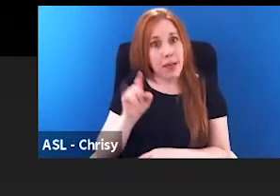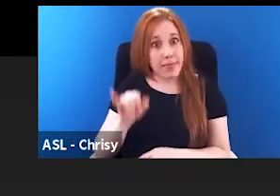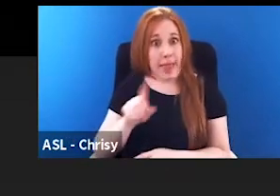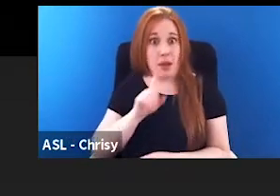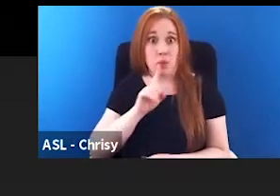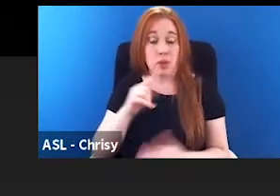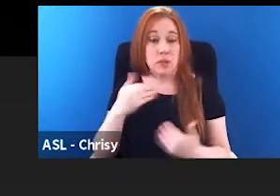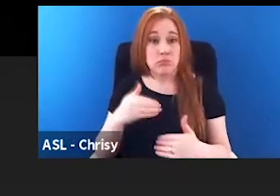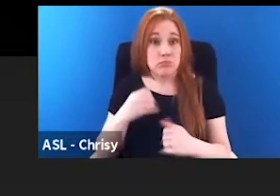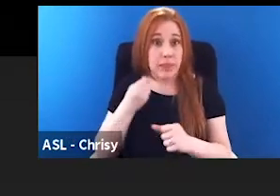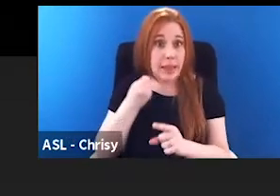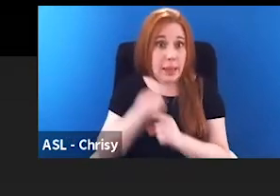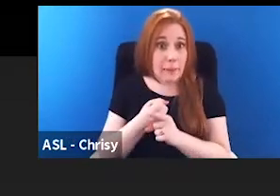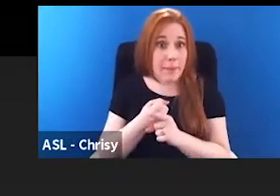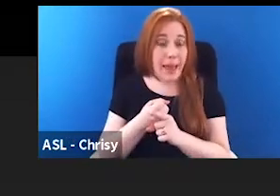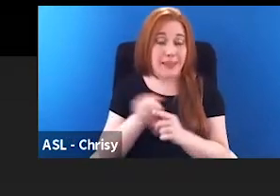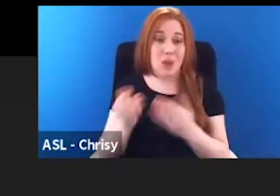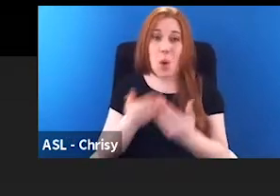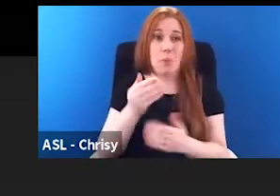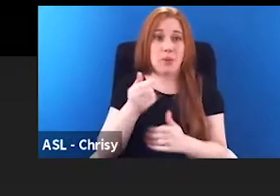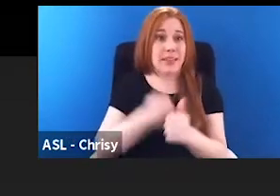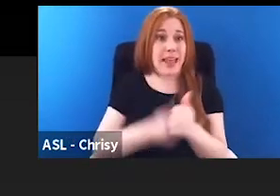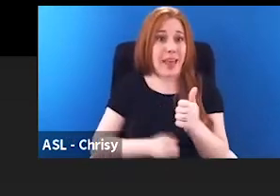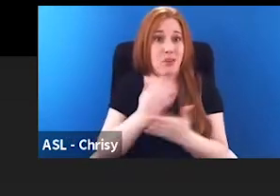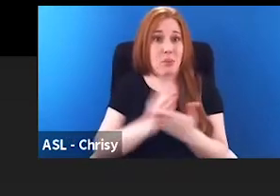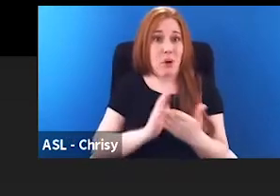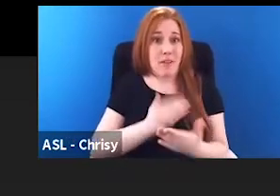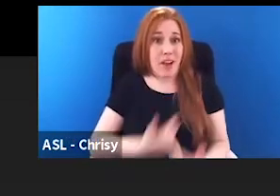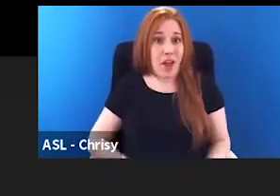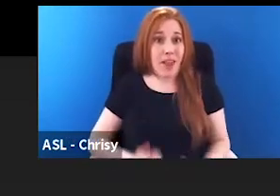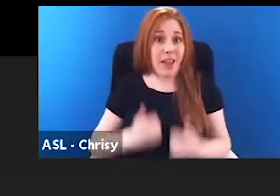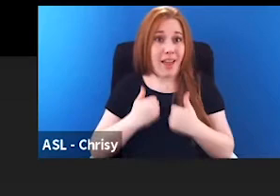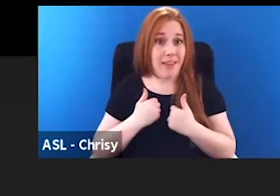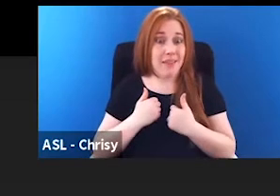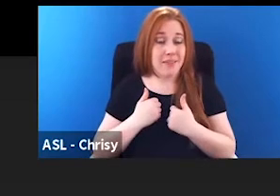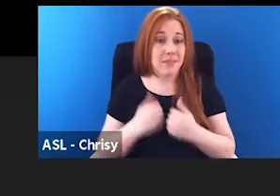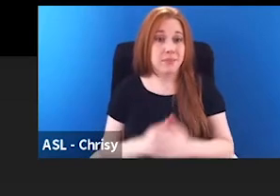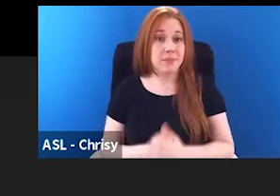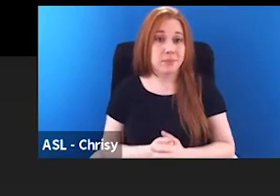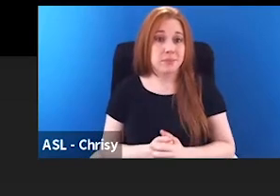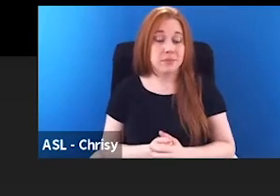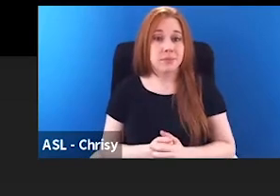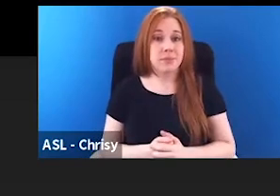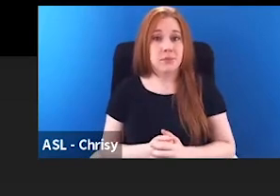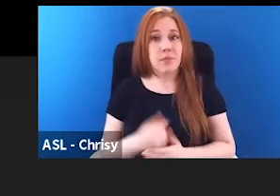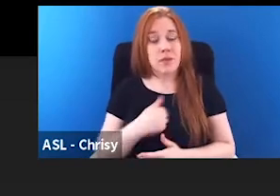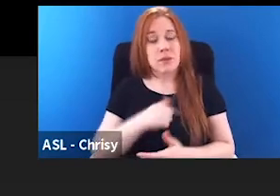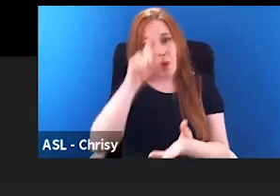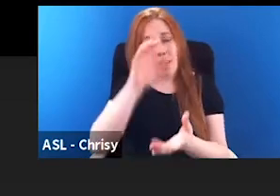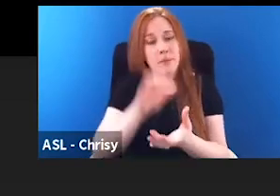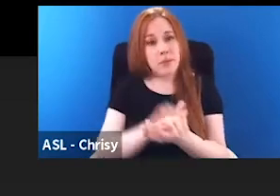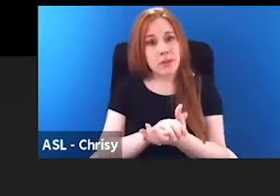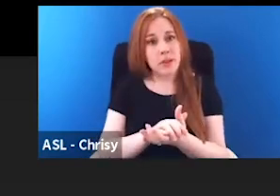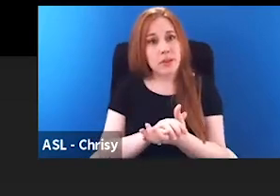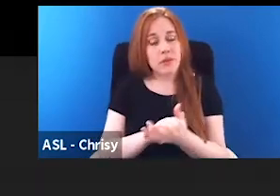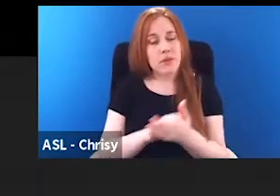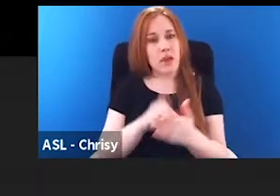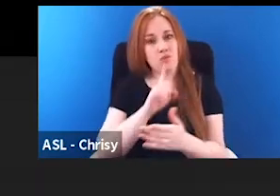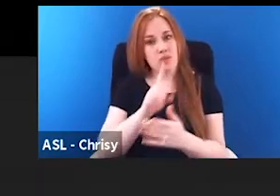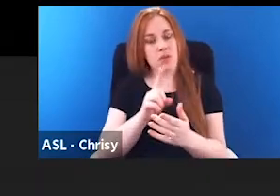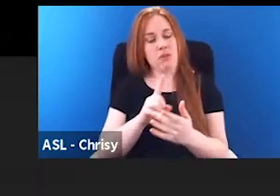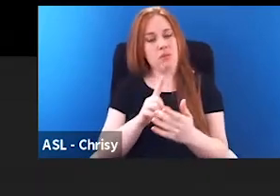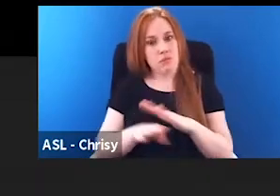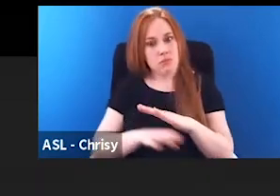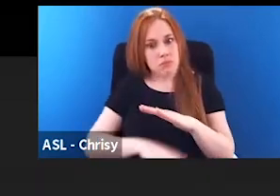impacts almost every aspect and facet of our lives. And so, I believe that fundamentally one of